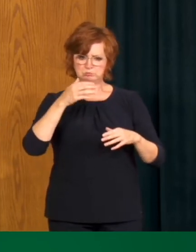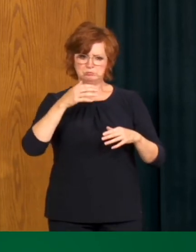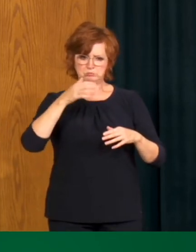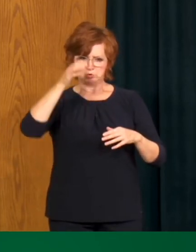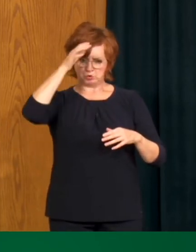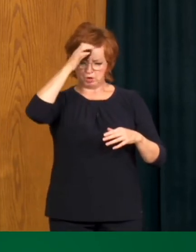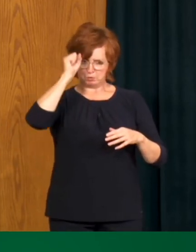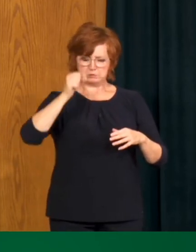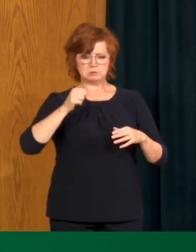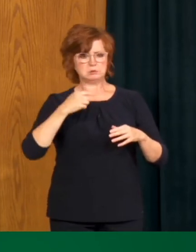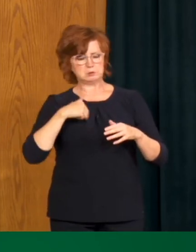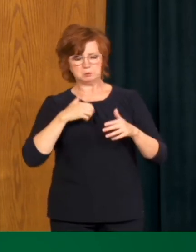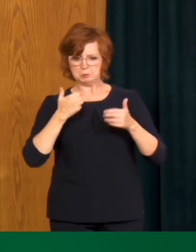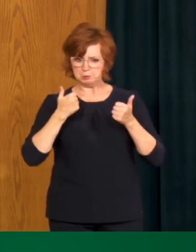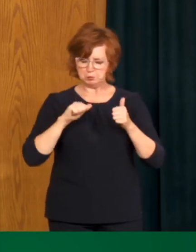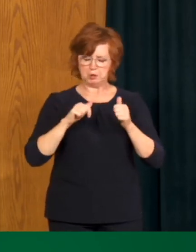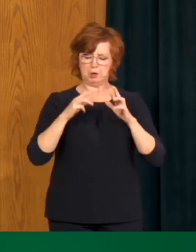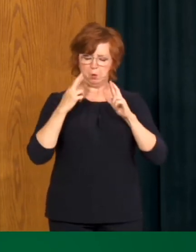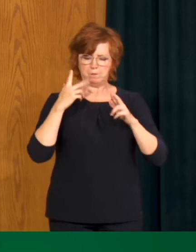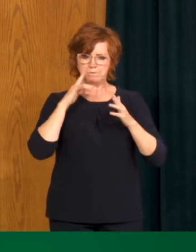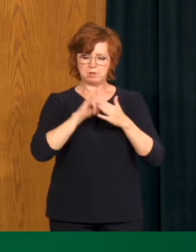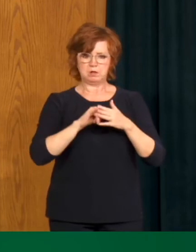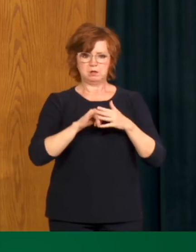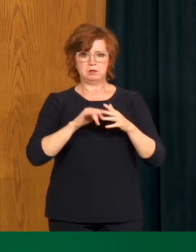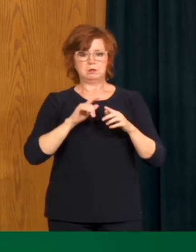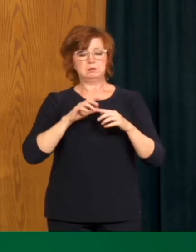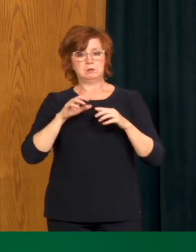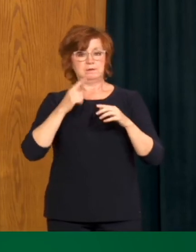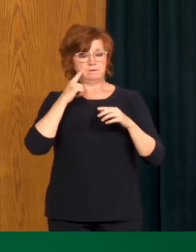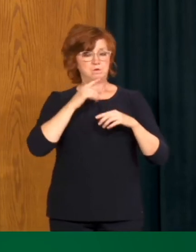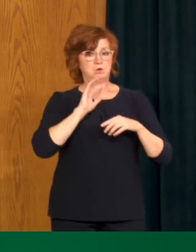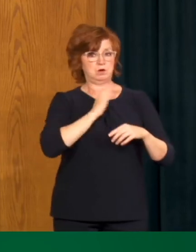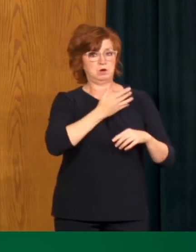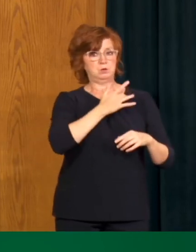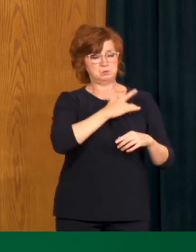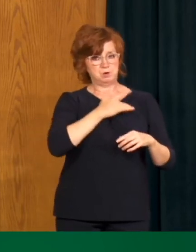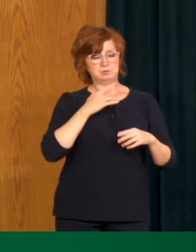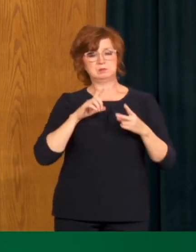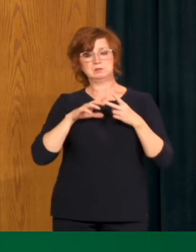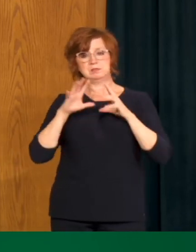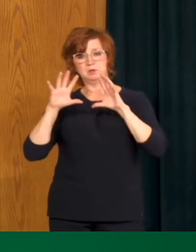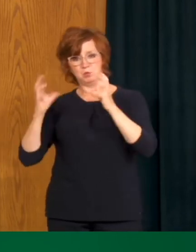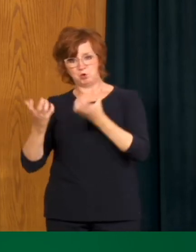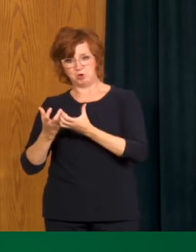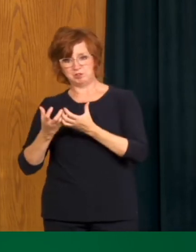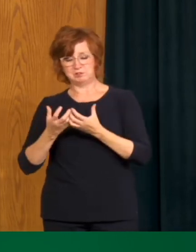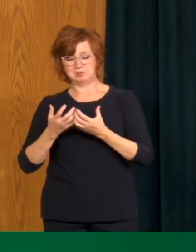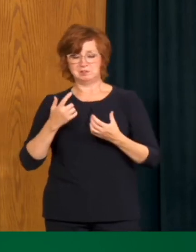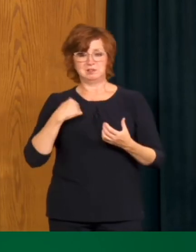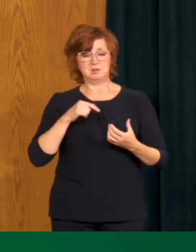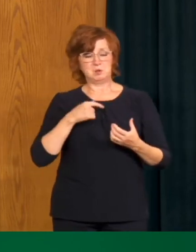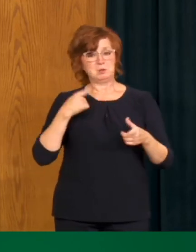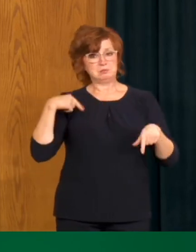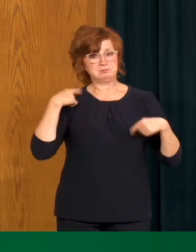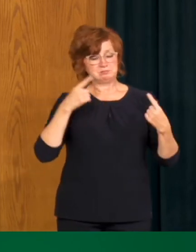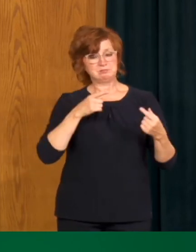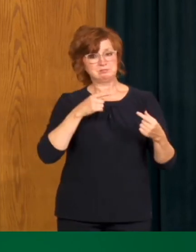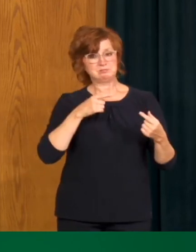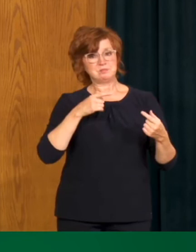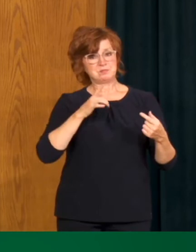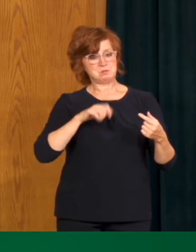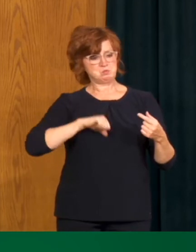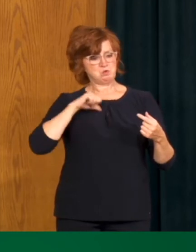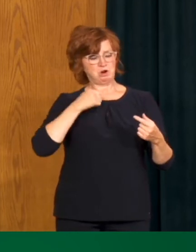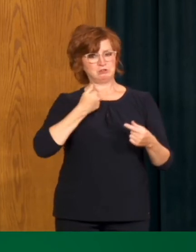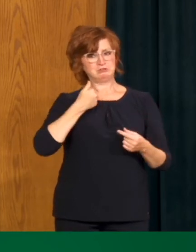think, we should be proud of our record in Saskatchewan with what's been happening. And I'm not, to me, I think we would consider what